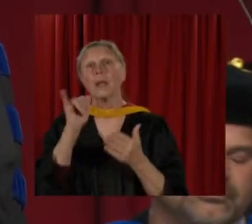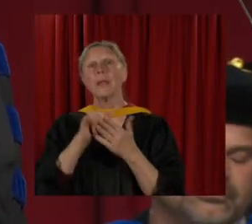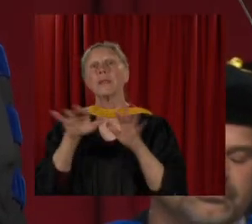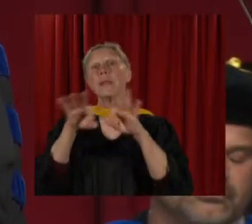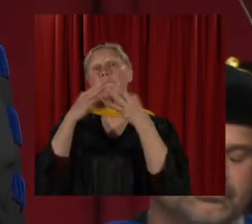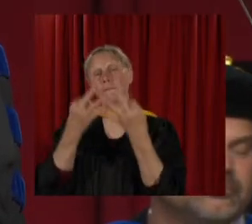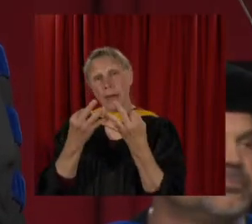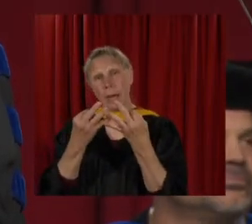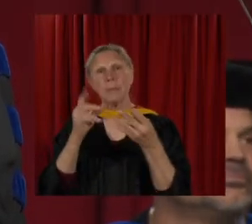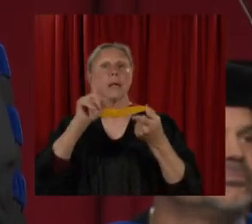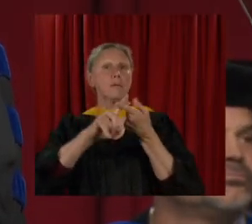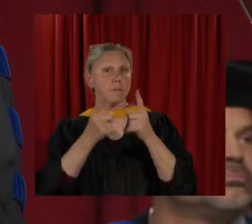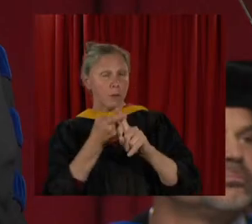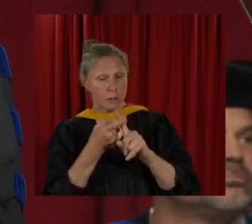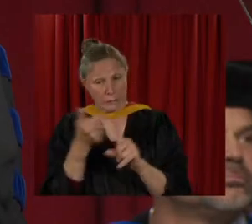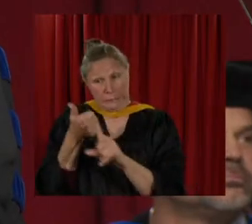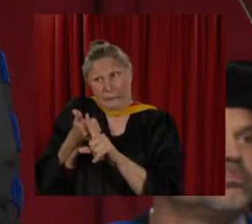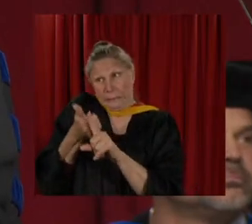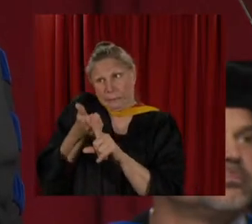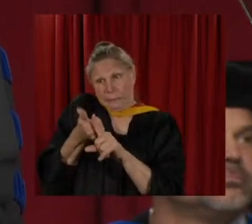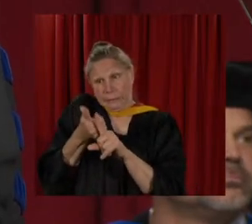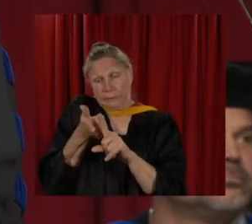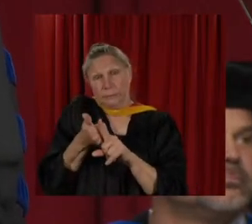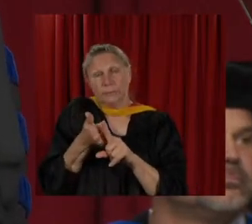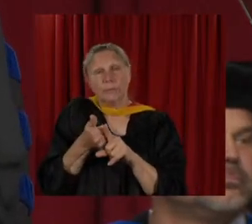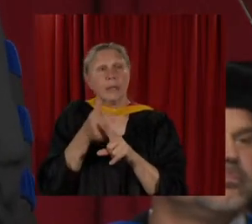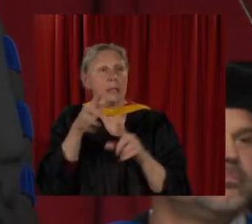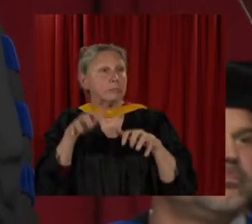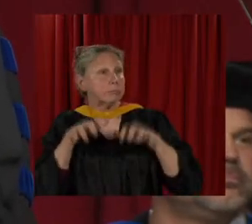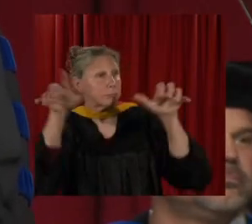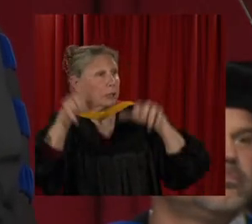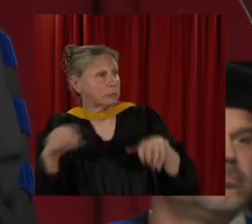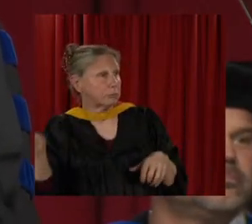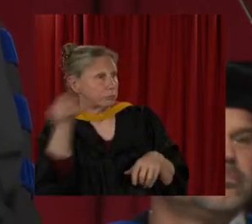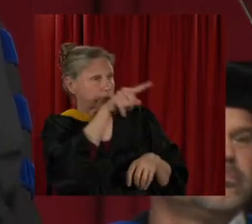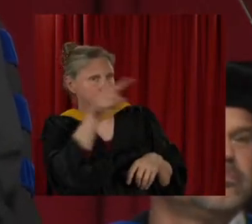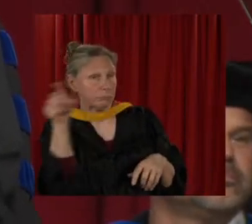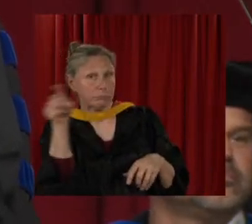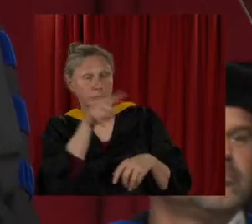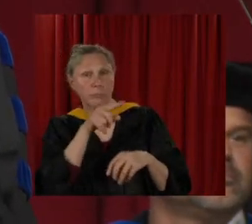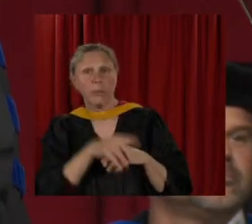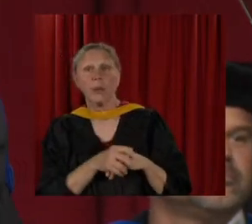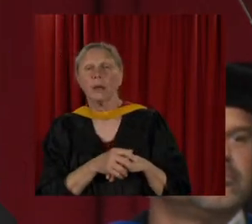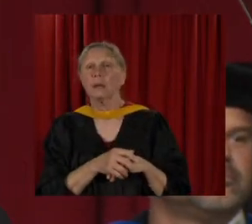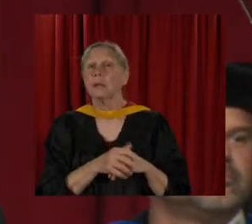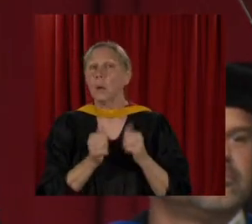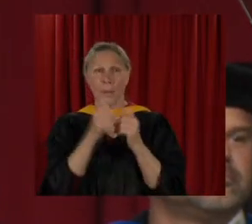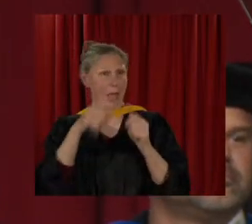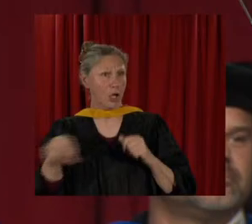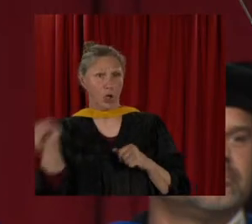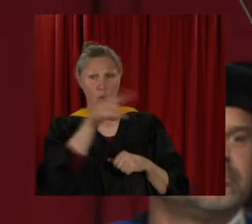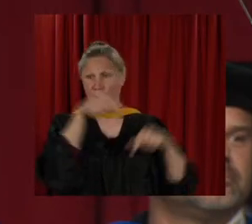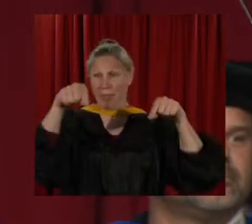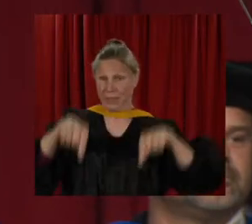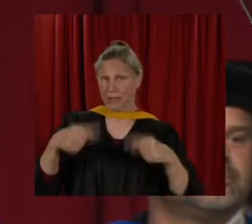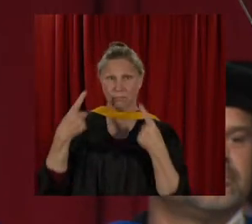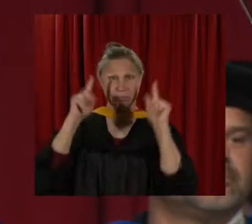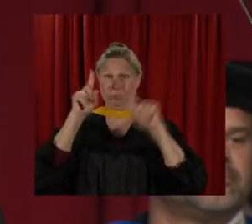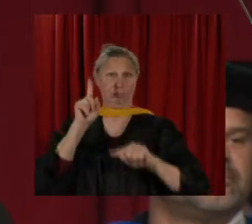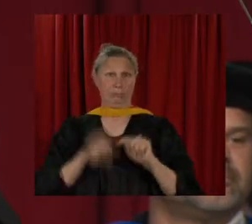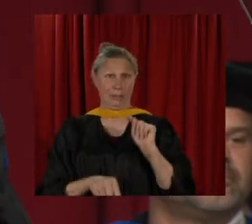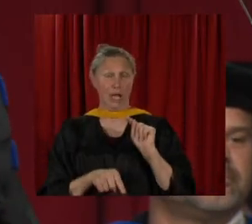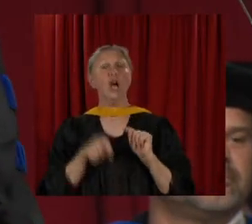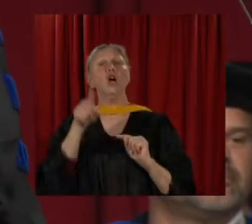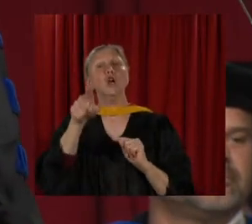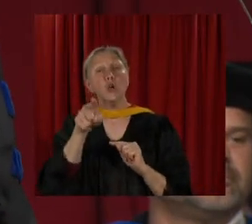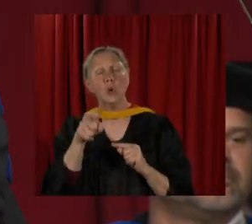family members and friends who are in the audience today. Without you, none of this would have been possible. You